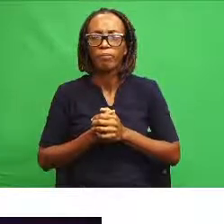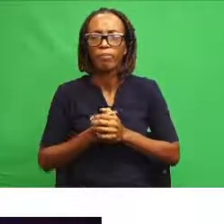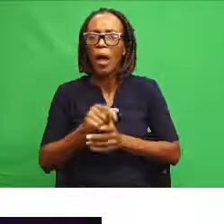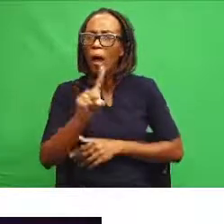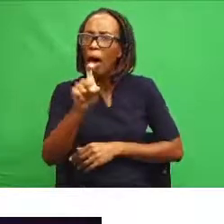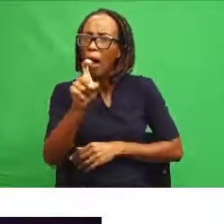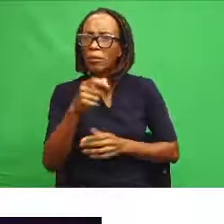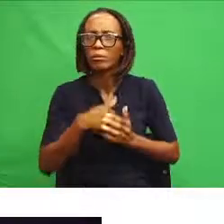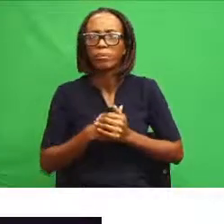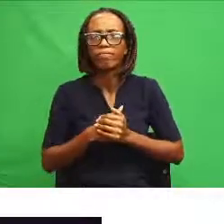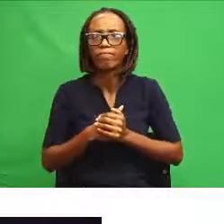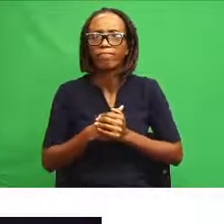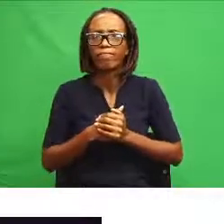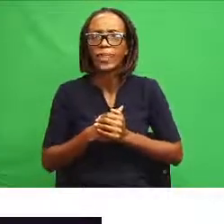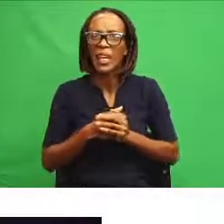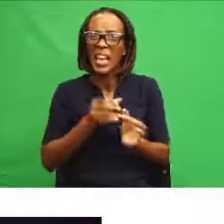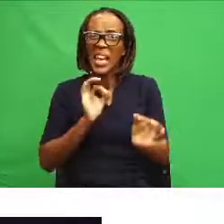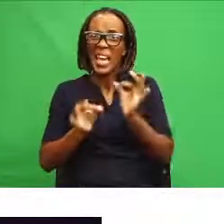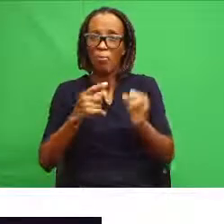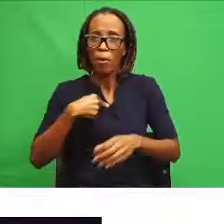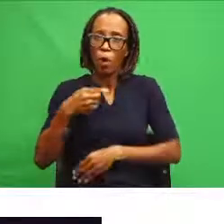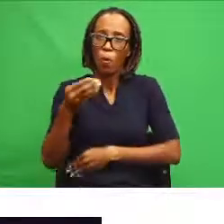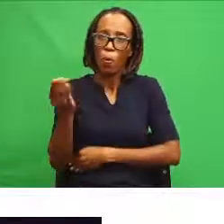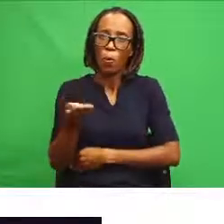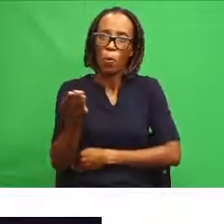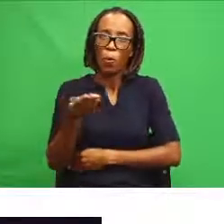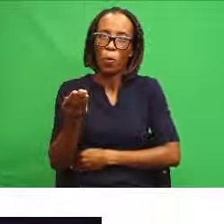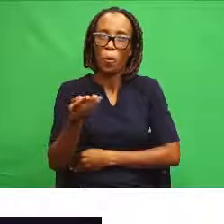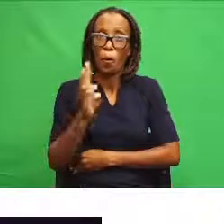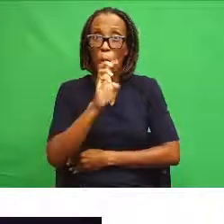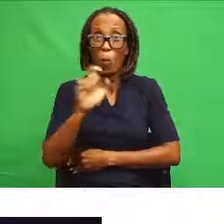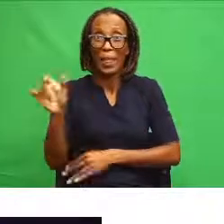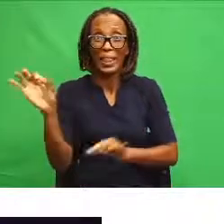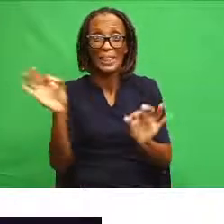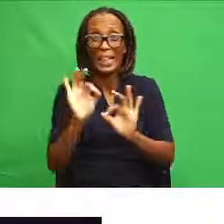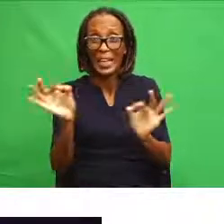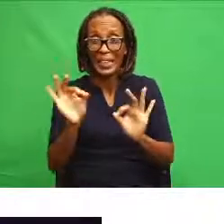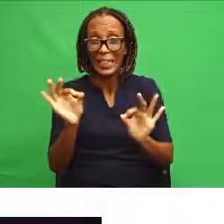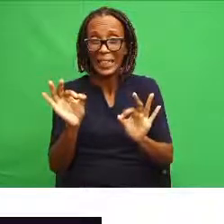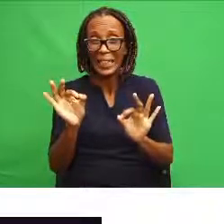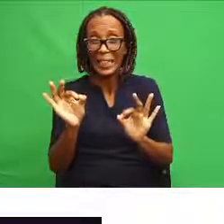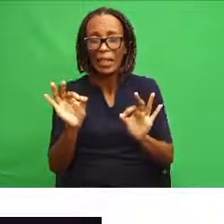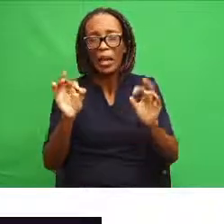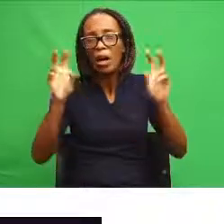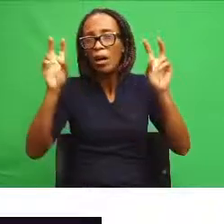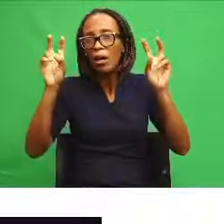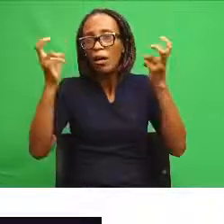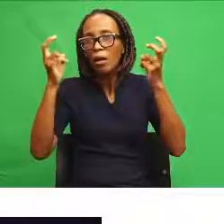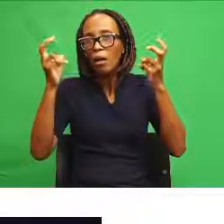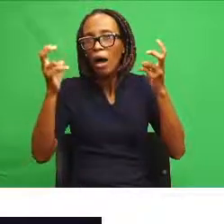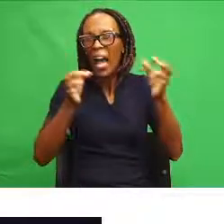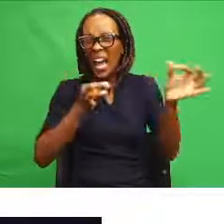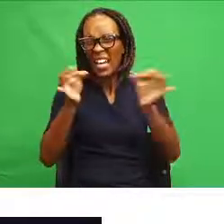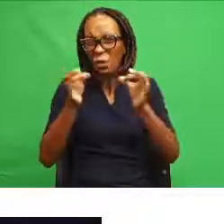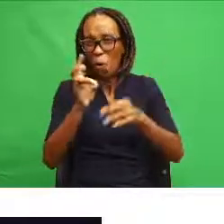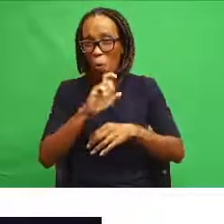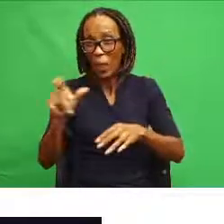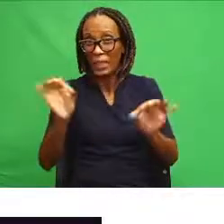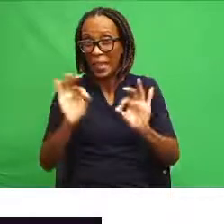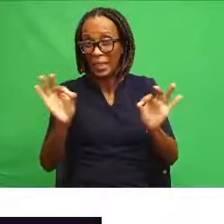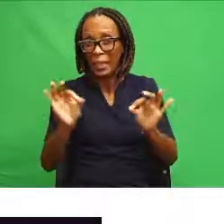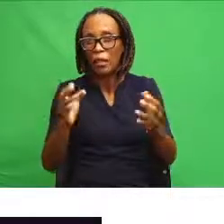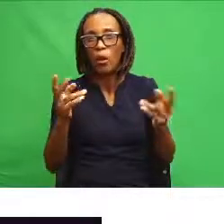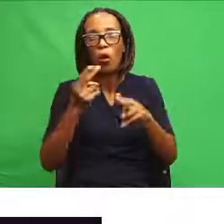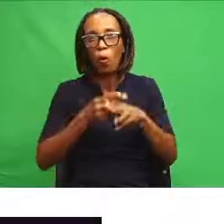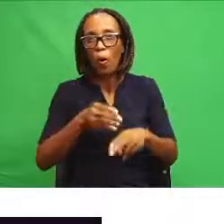what happens if you die without a will? The legal term that is used to describe that